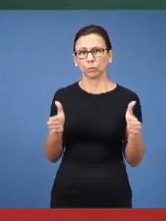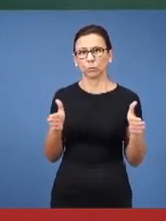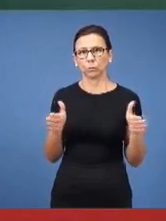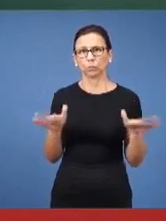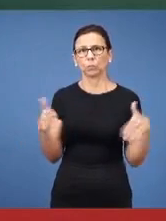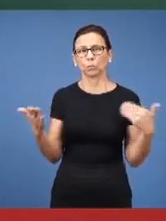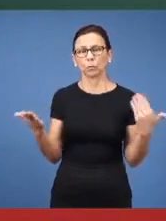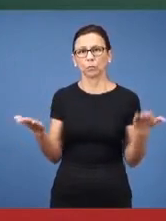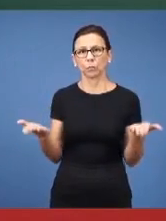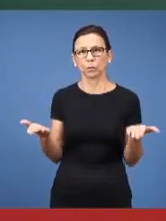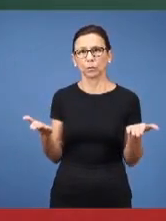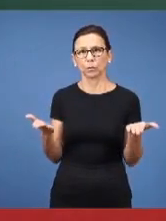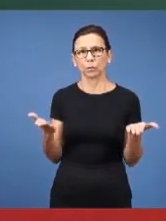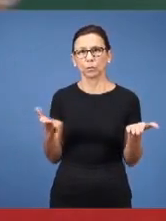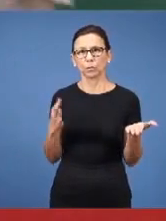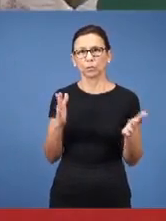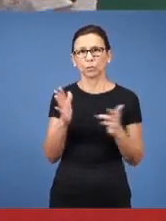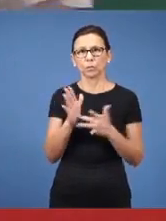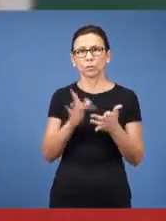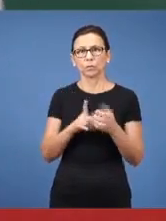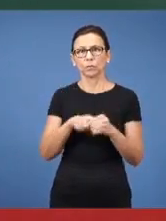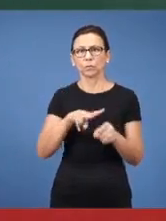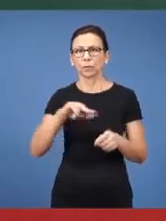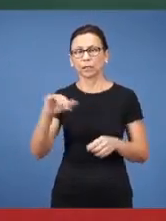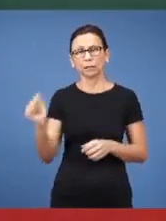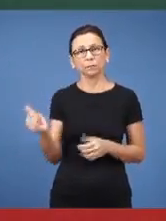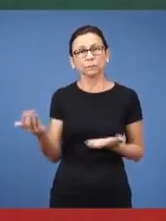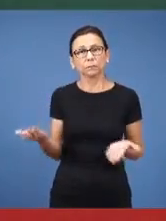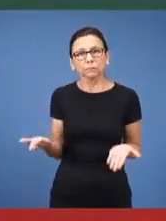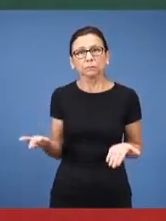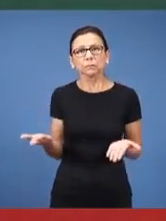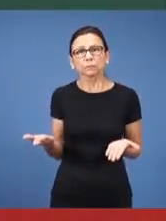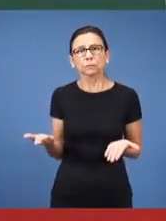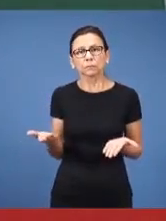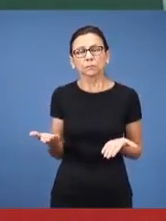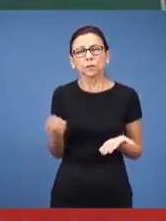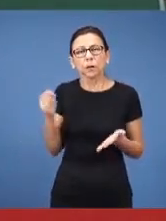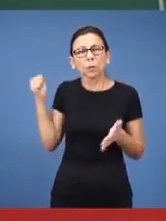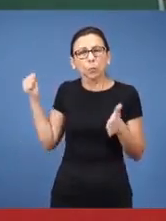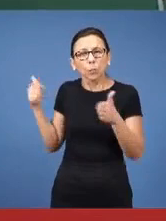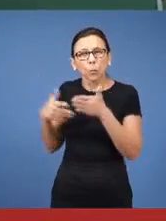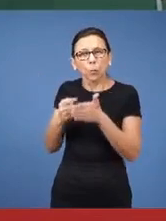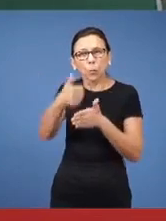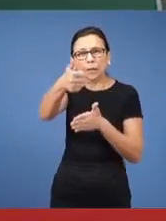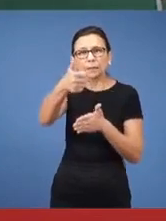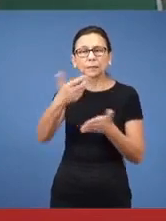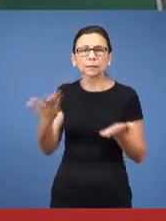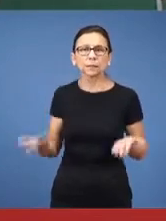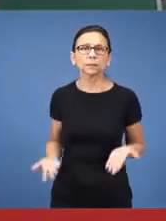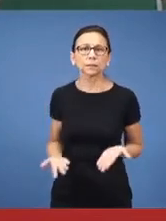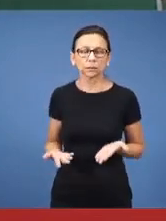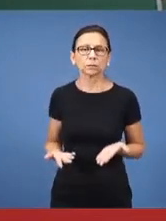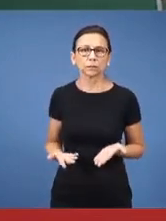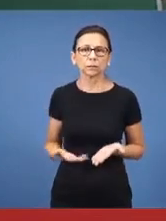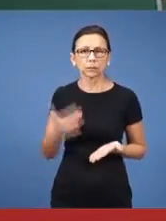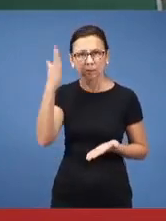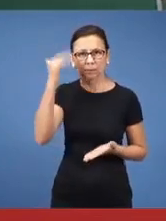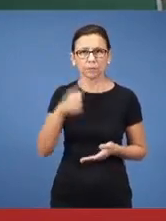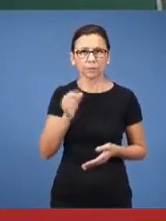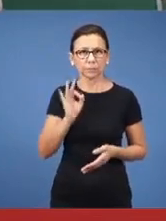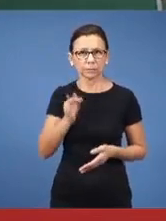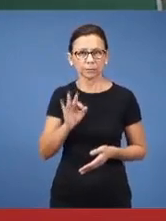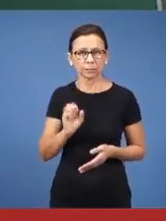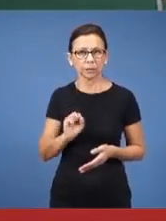What is the moment in which you're living? Maranatha. Jesus is coming. Jesus is at the door. Isn't it